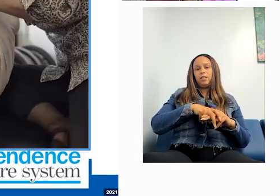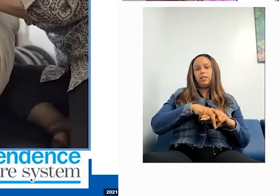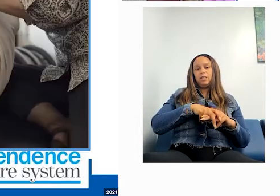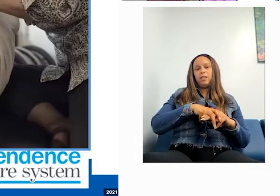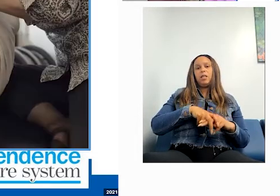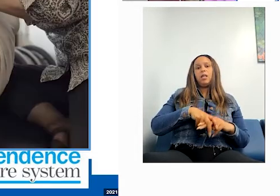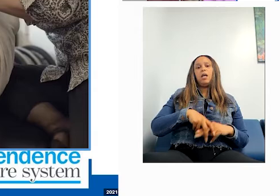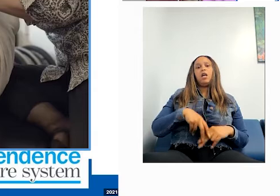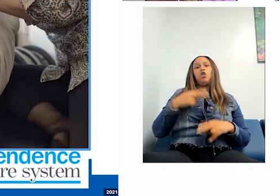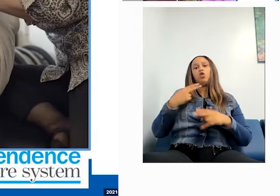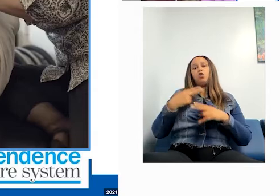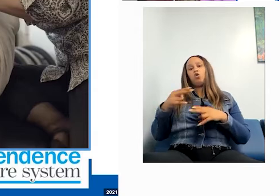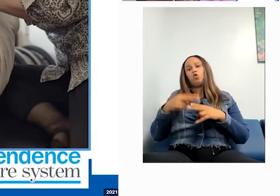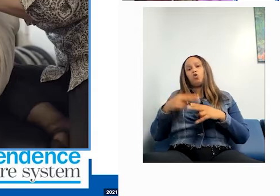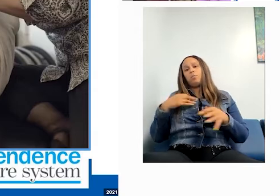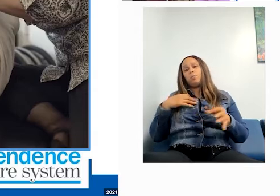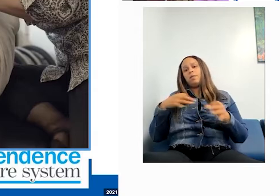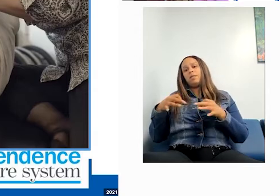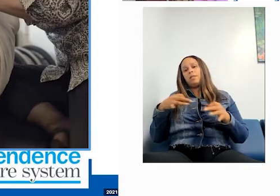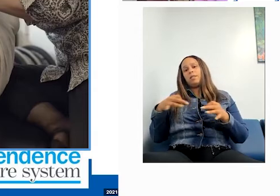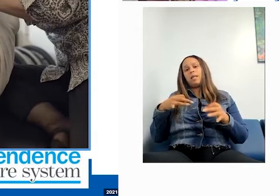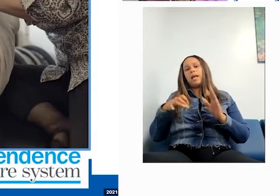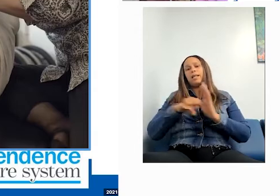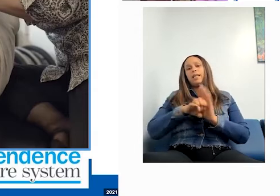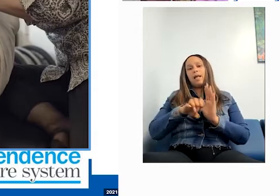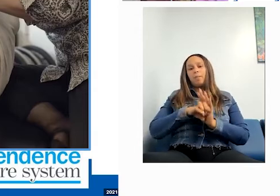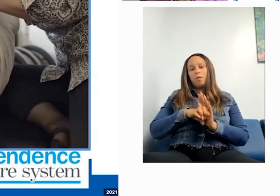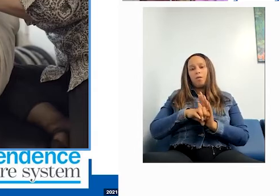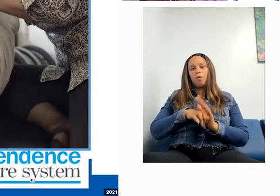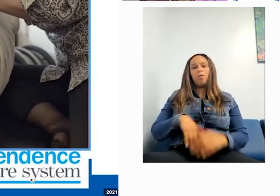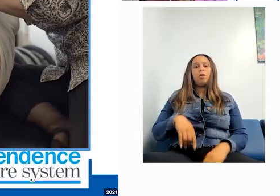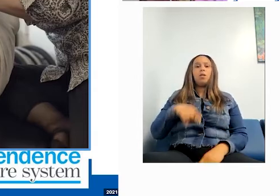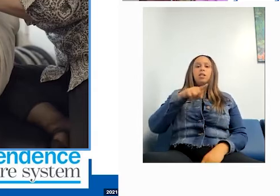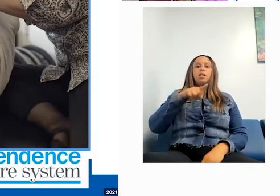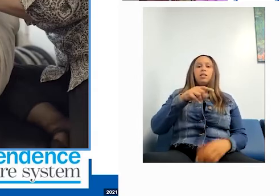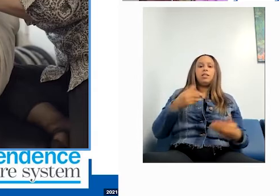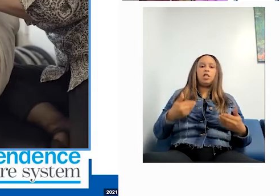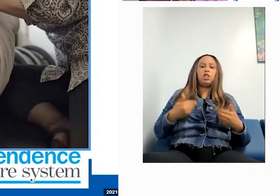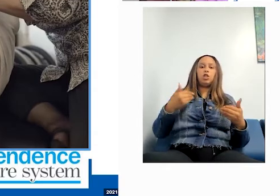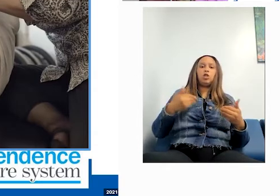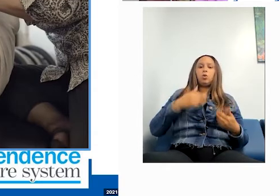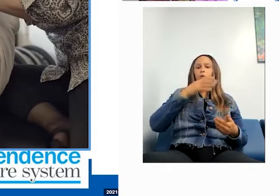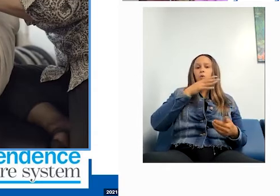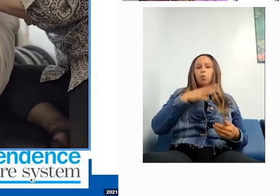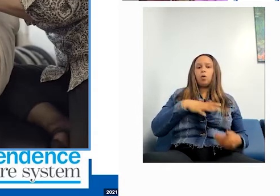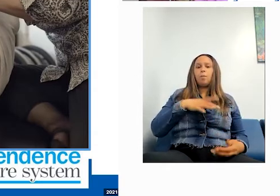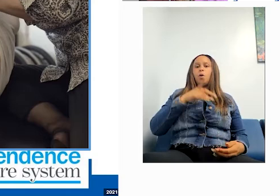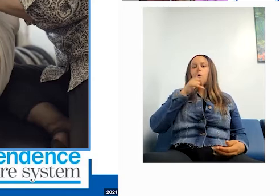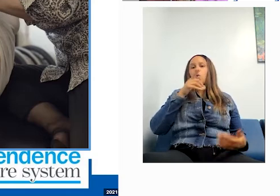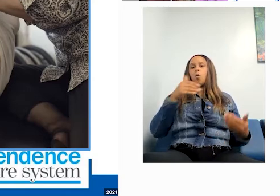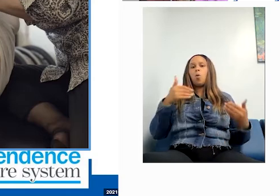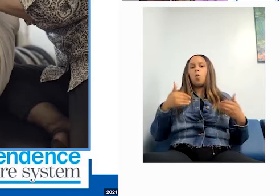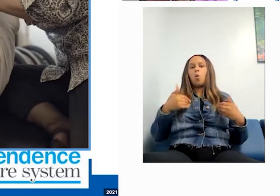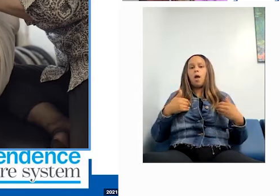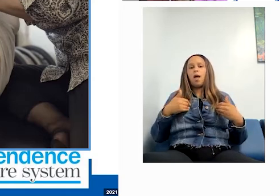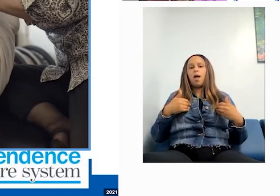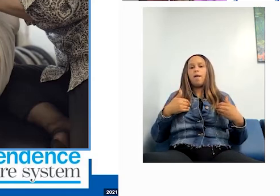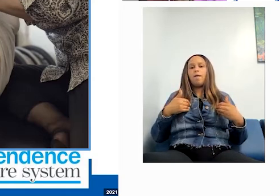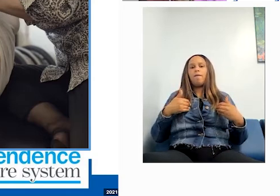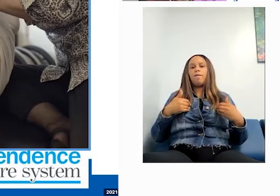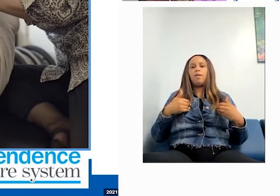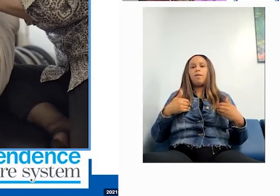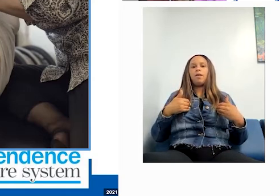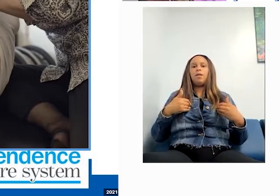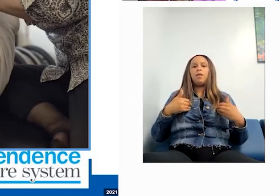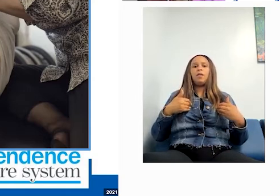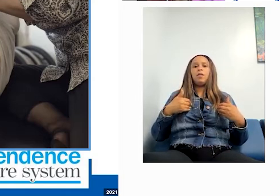briefly give you an example where this is a young woman who has a congenital orthopedic